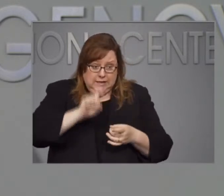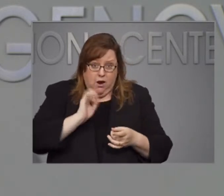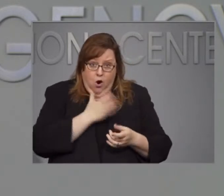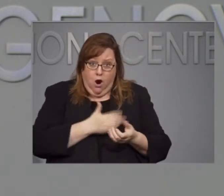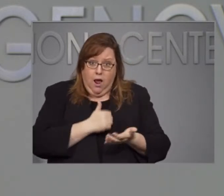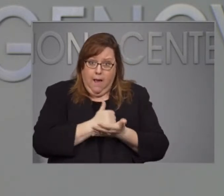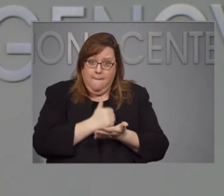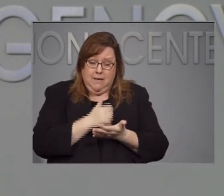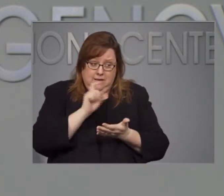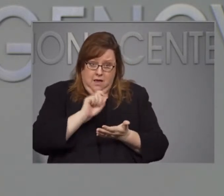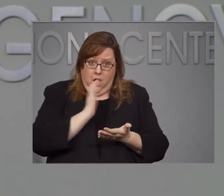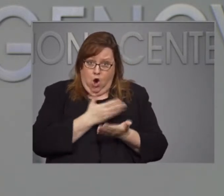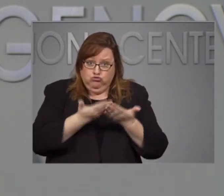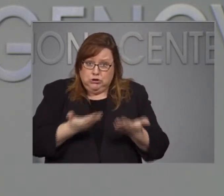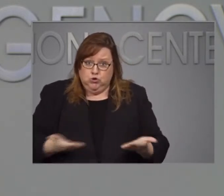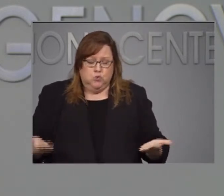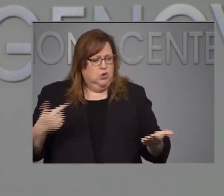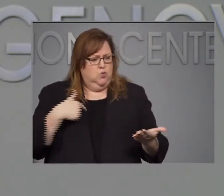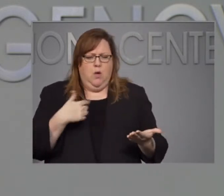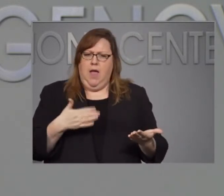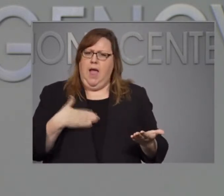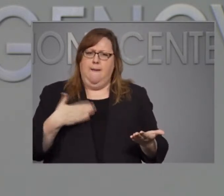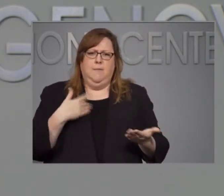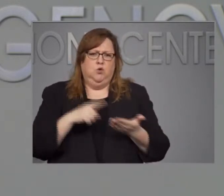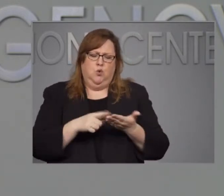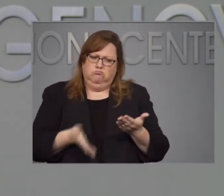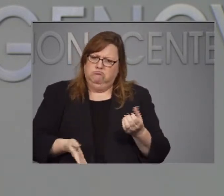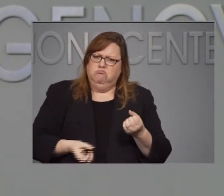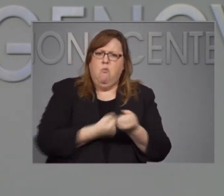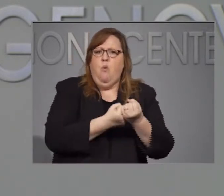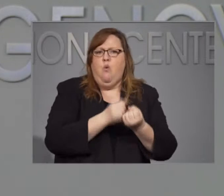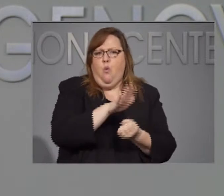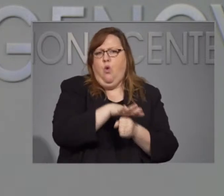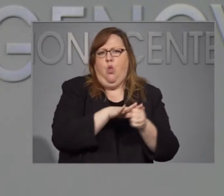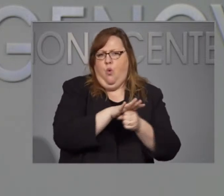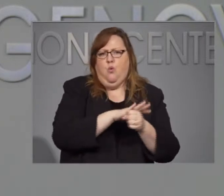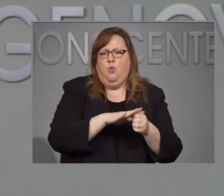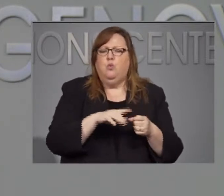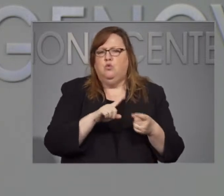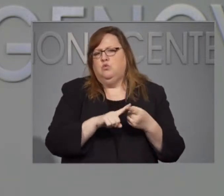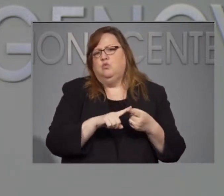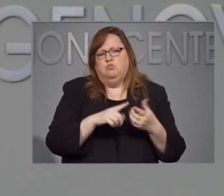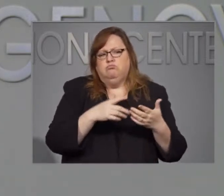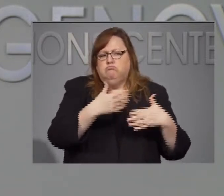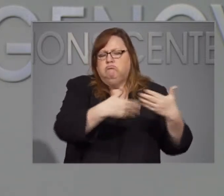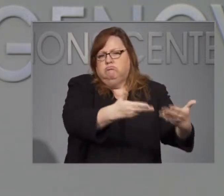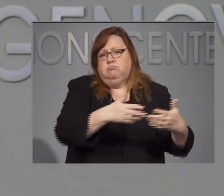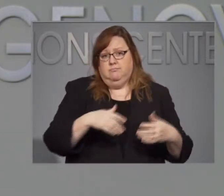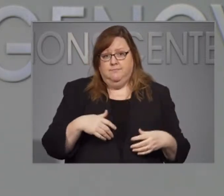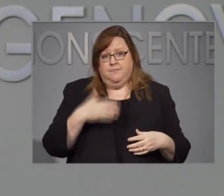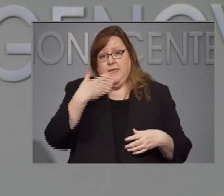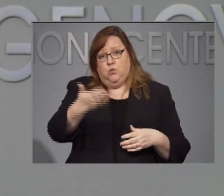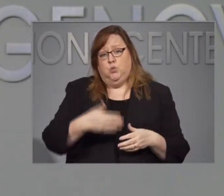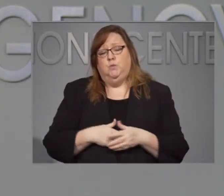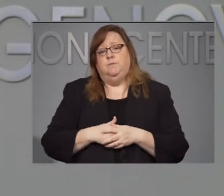to come in behind the local efforts and see where we can fill in gaps. Thank you.